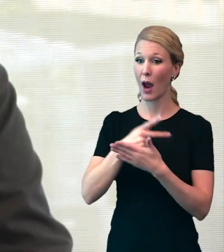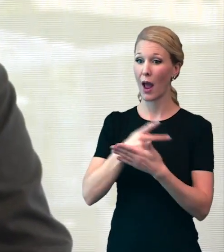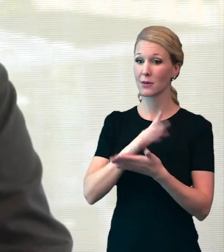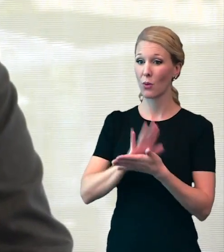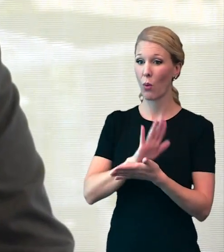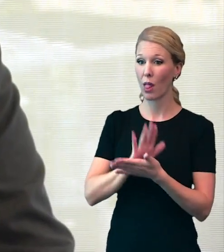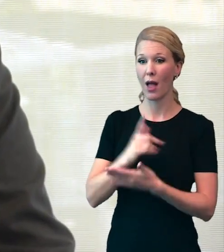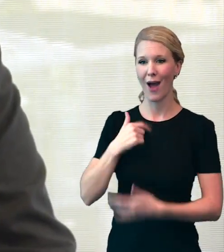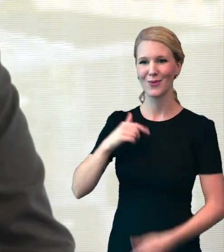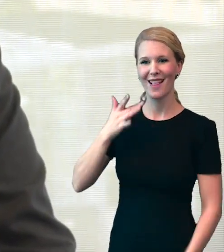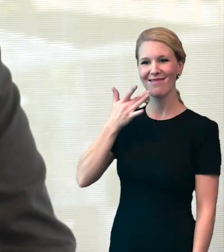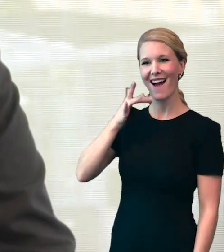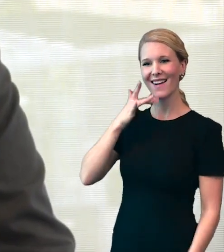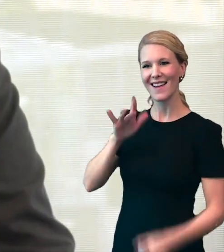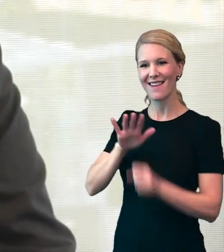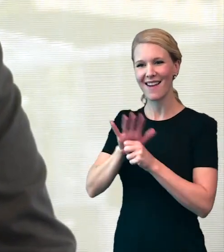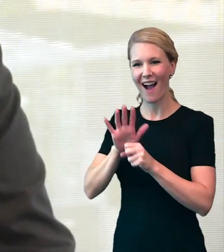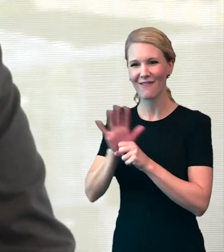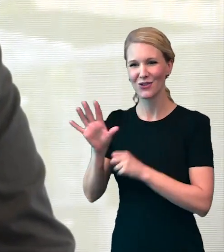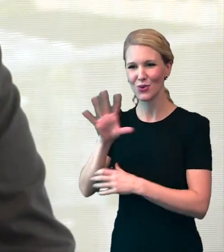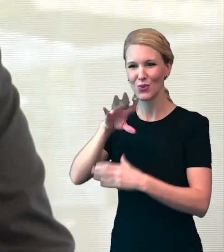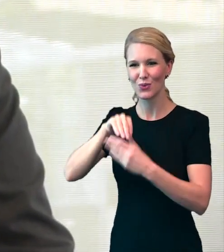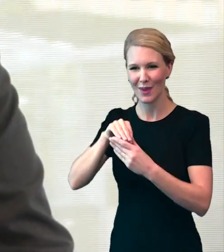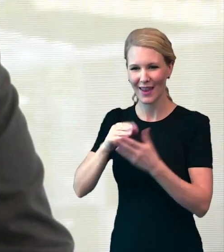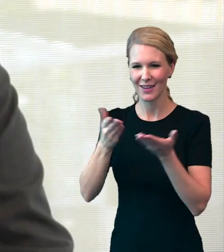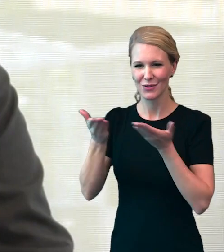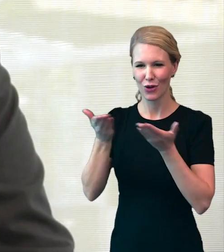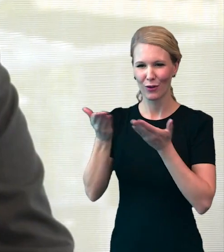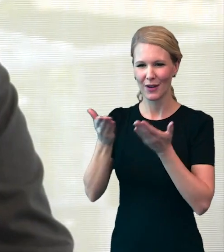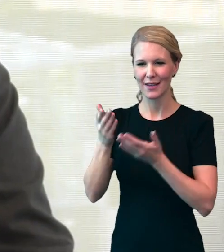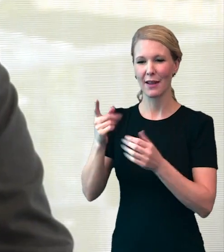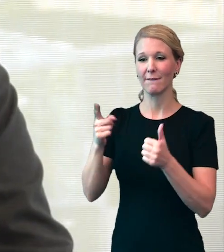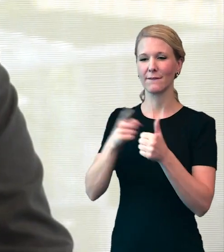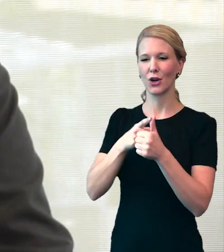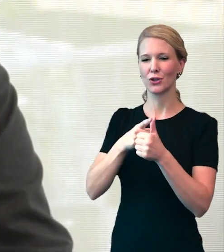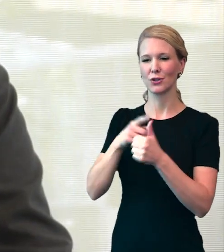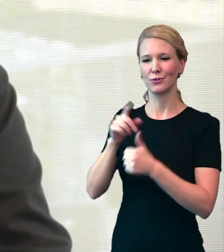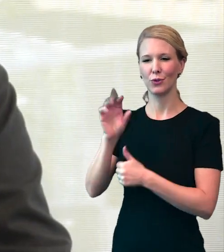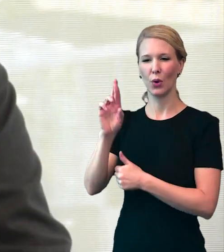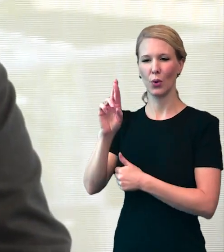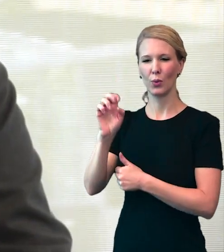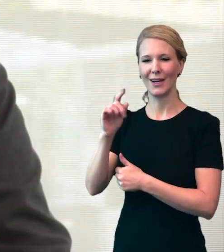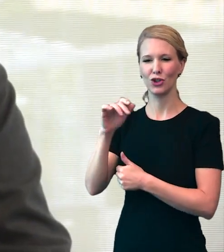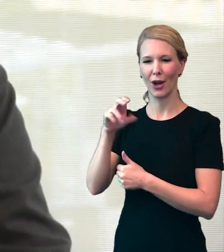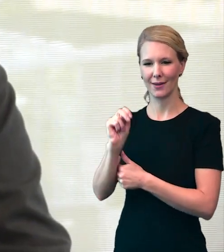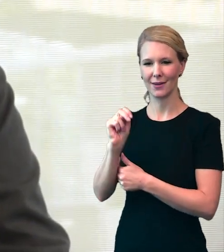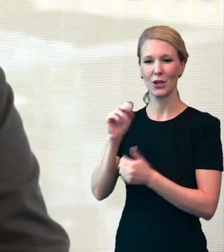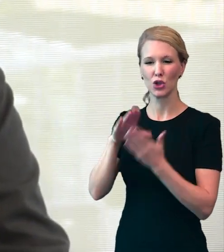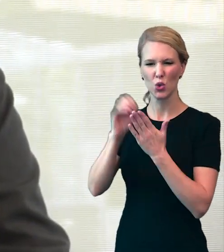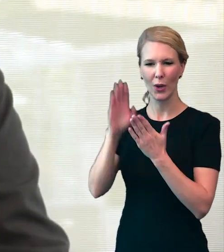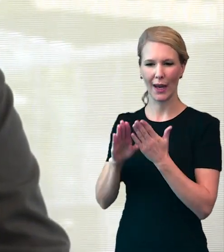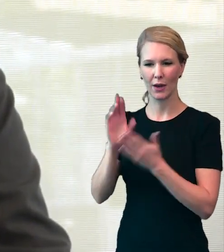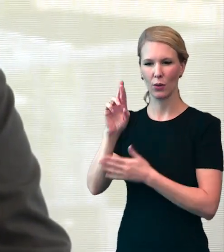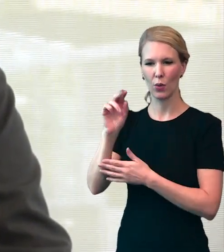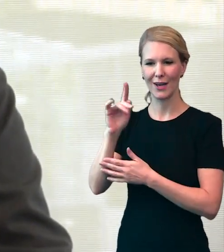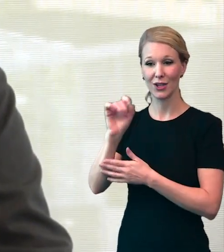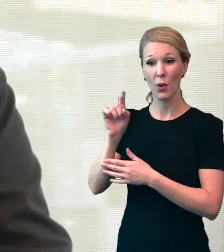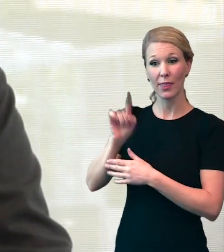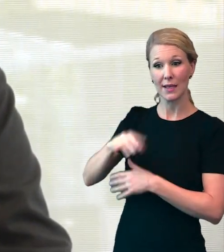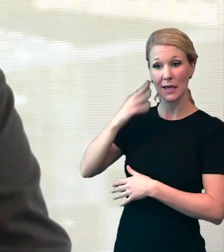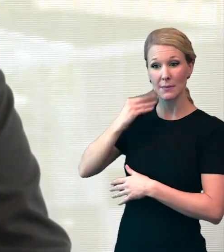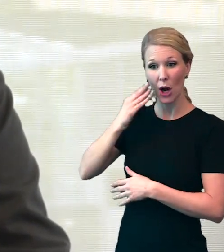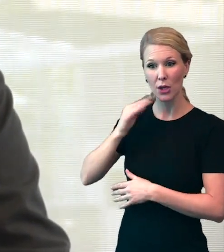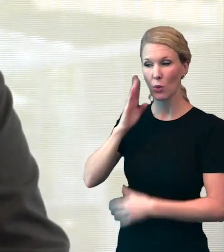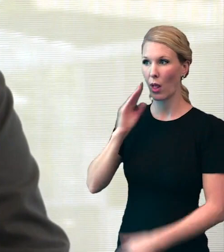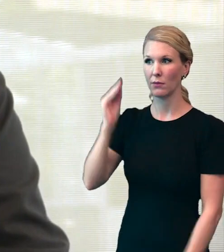to serve as the first student regent from WSU Vancouver. That experience, along with countless others, will stick with me